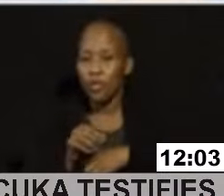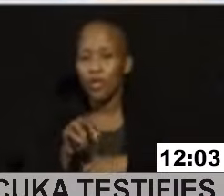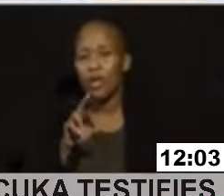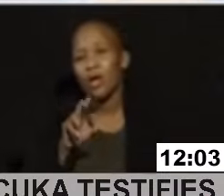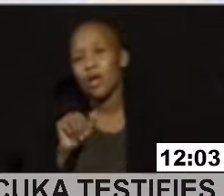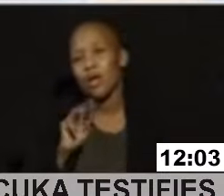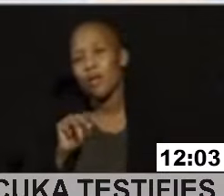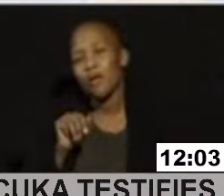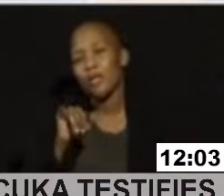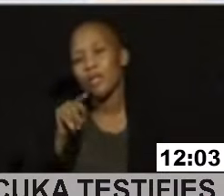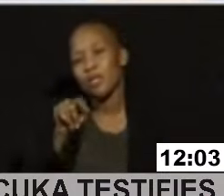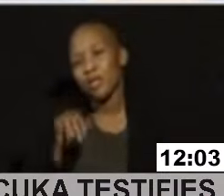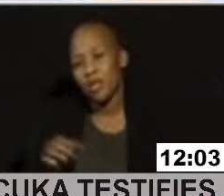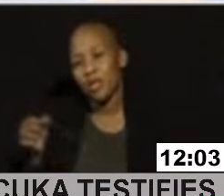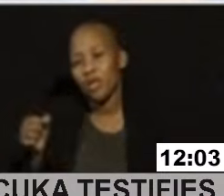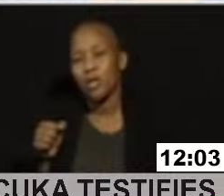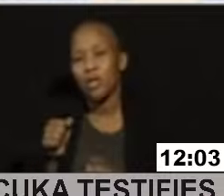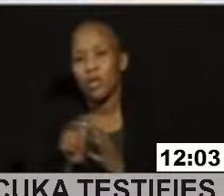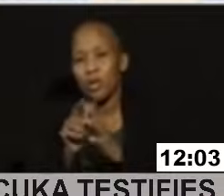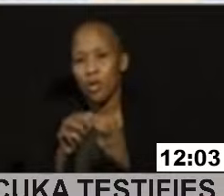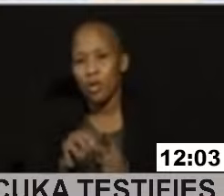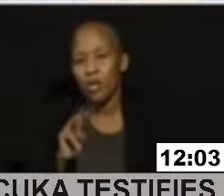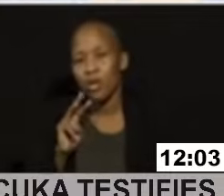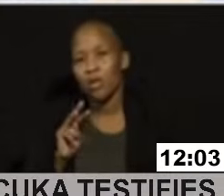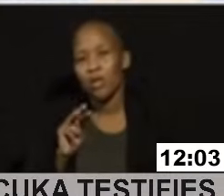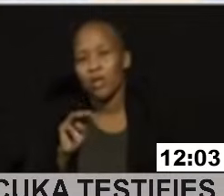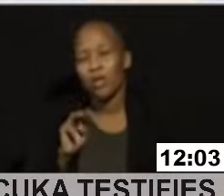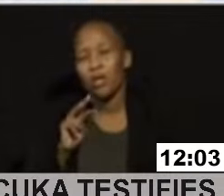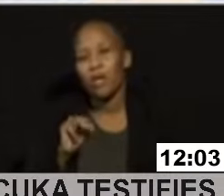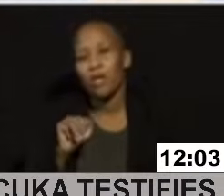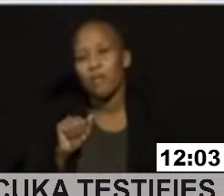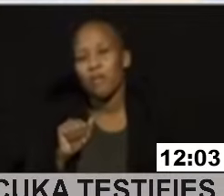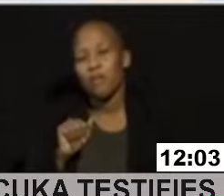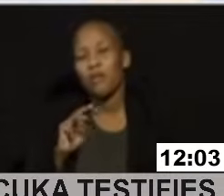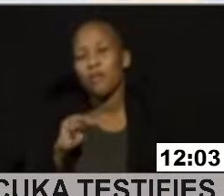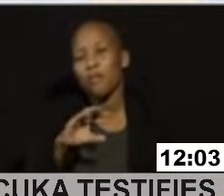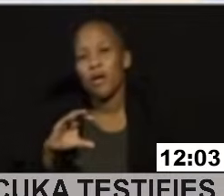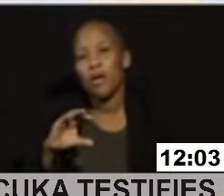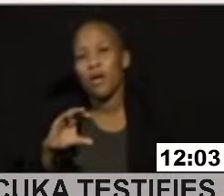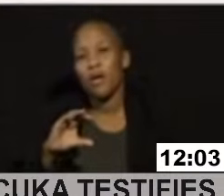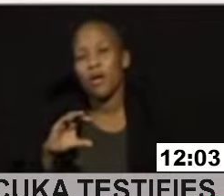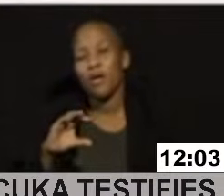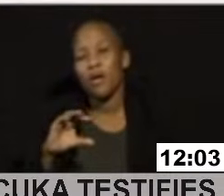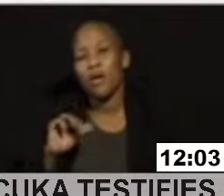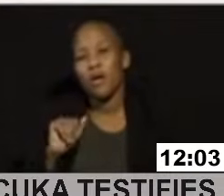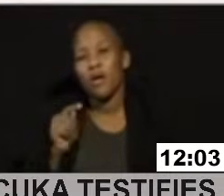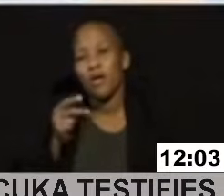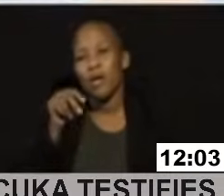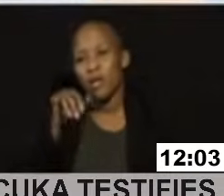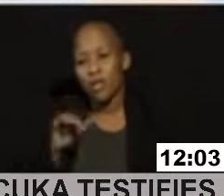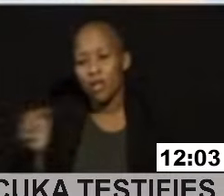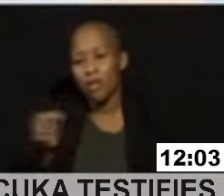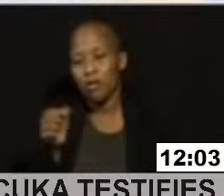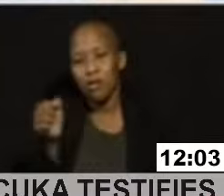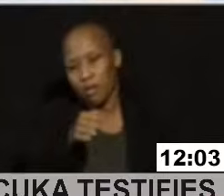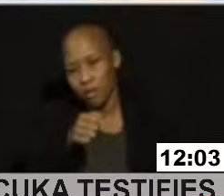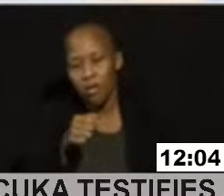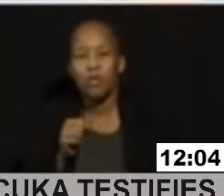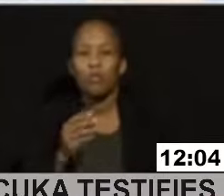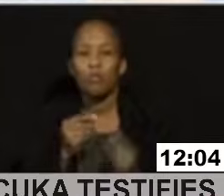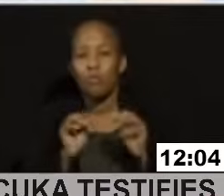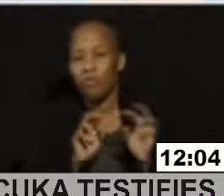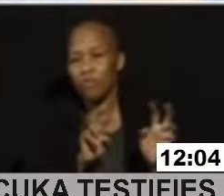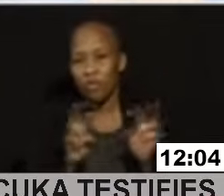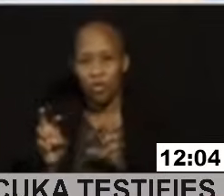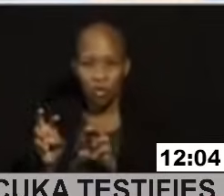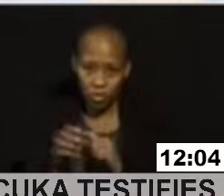and Advocate Leonard McCarthy to resolve the issue. So we're just interested as to outcome. Is